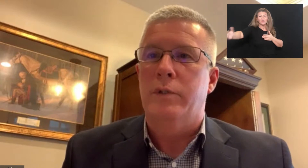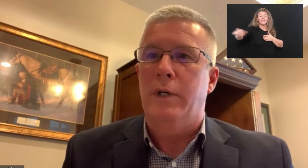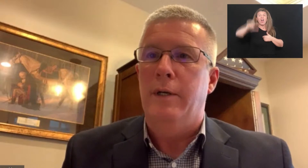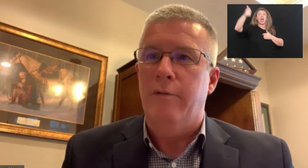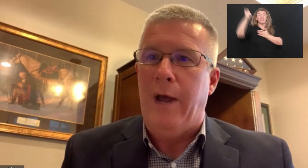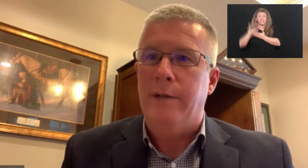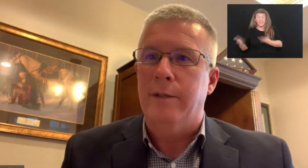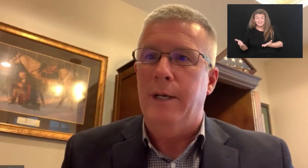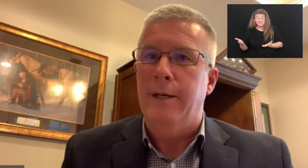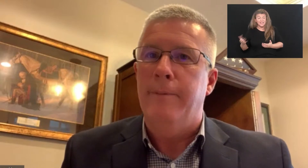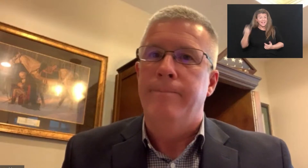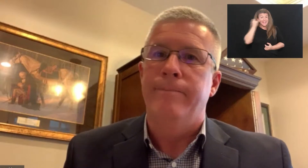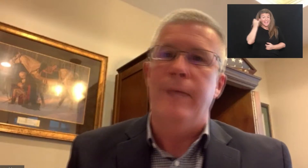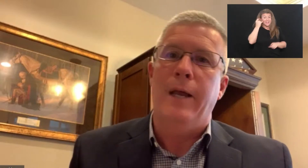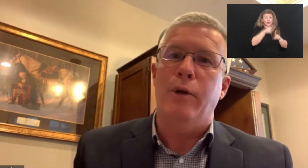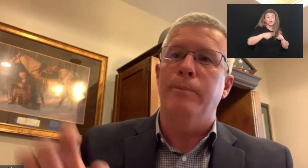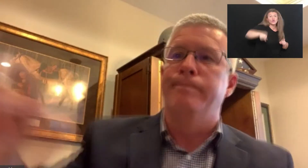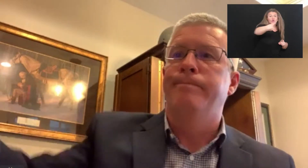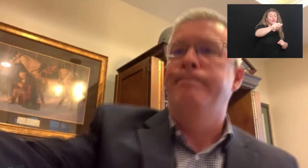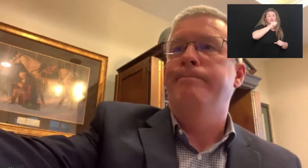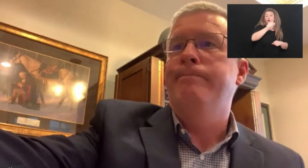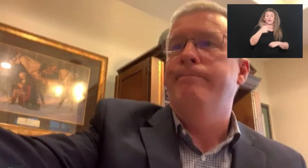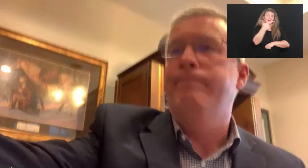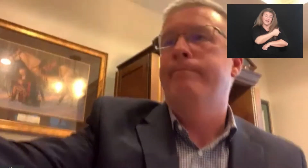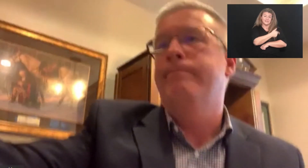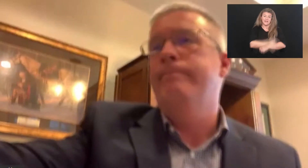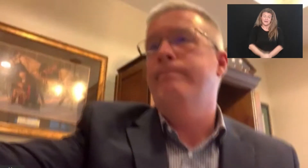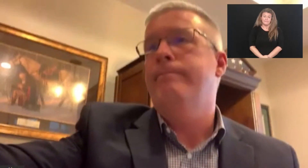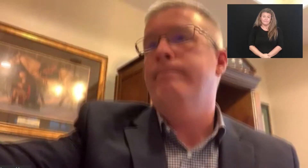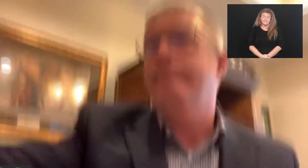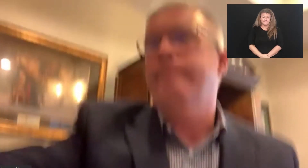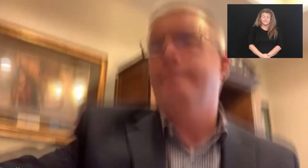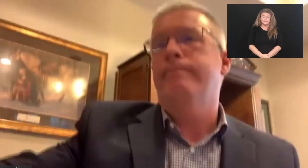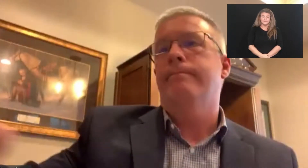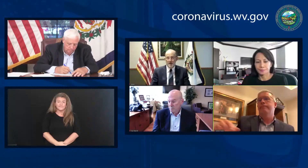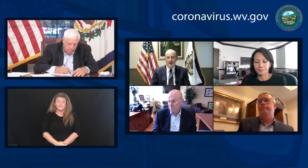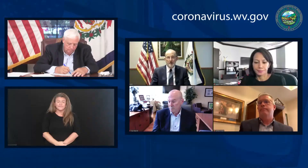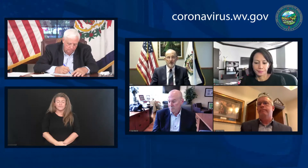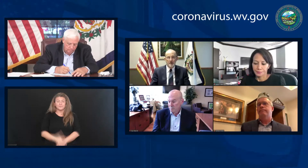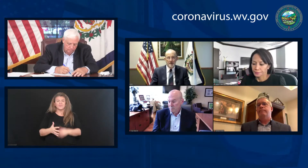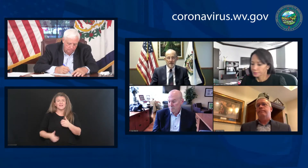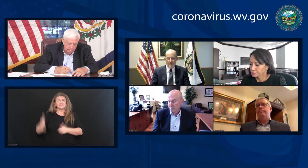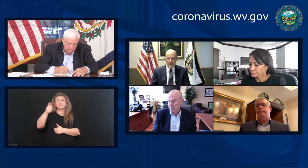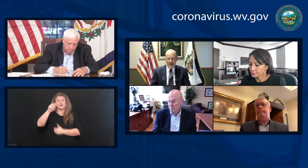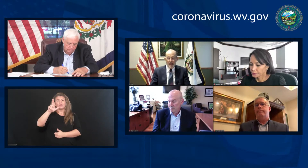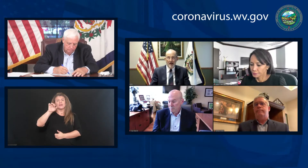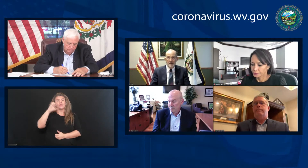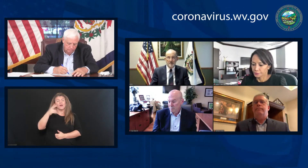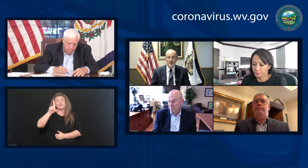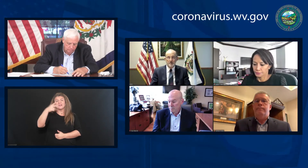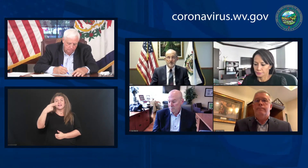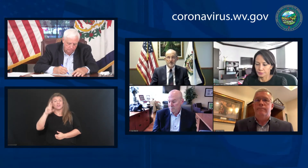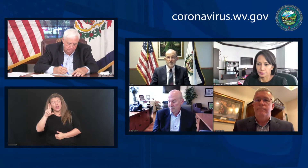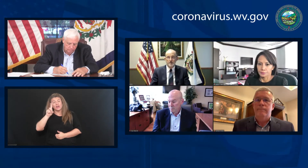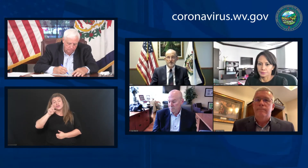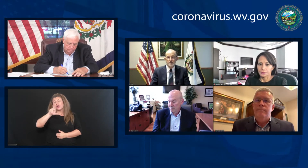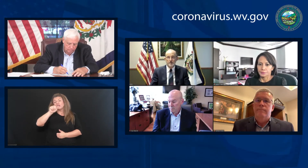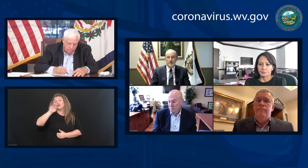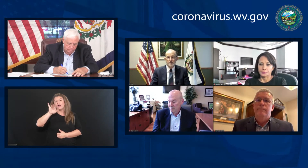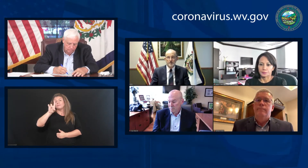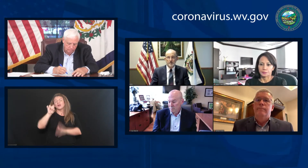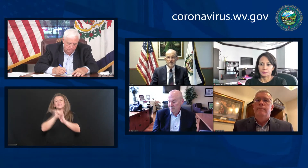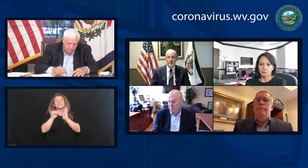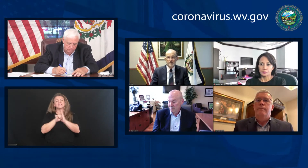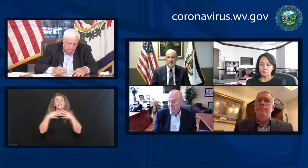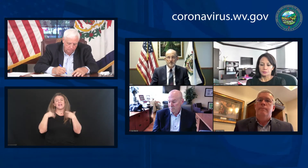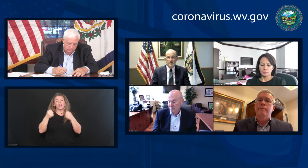West Virginians vaccinated. Thank you. Thank you, sir. Secretary Bill Crouch with the DHHR and Dr. Ayn Amjad, our state health officer,